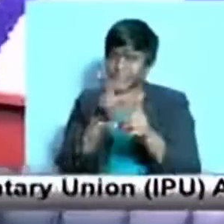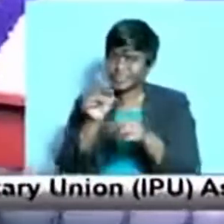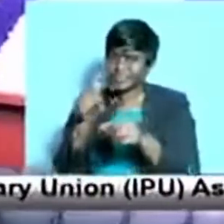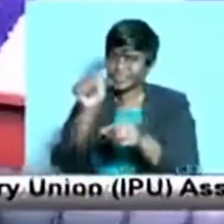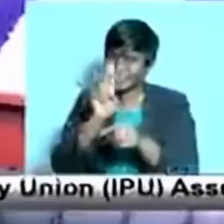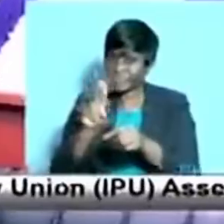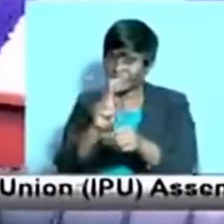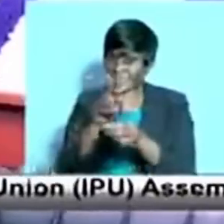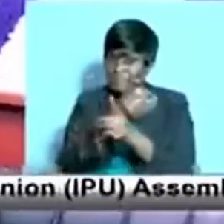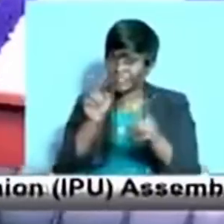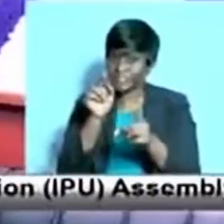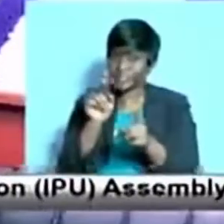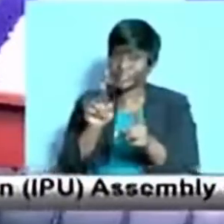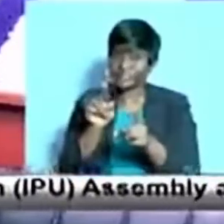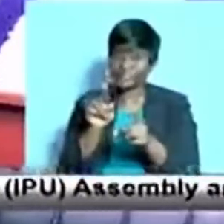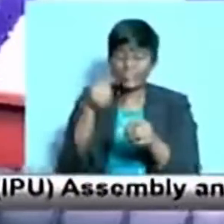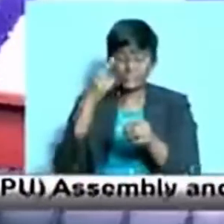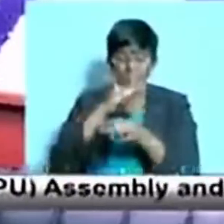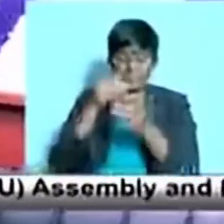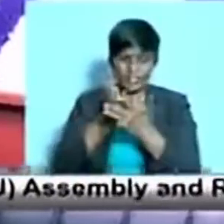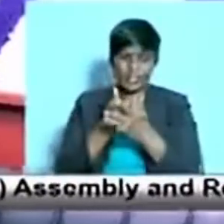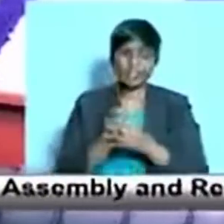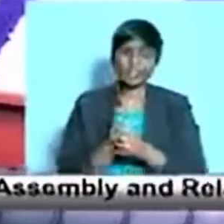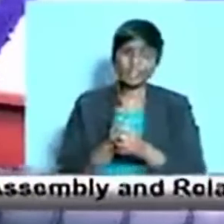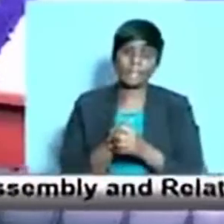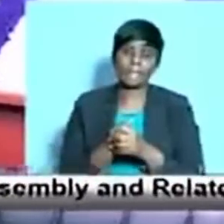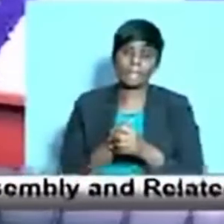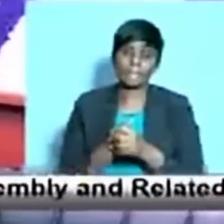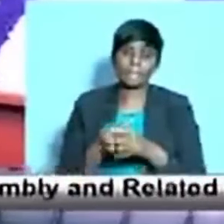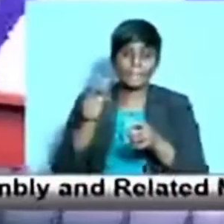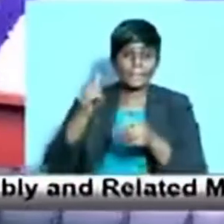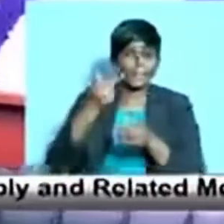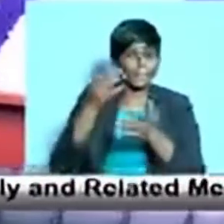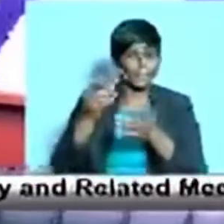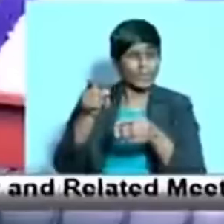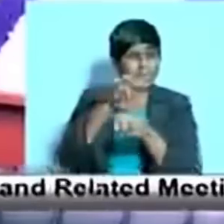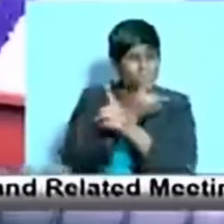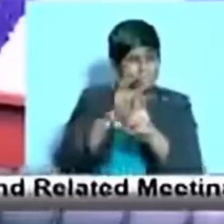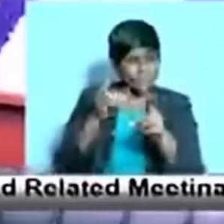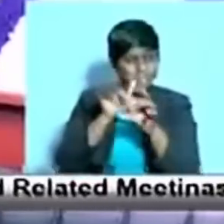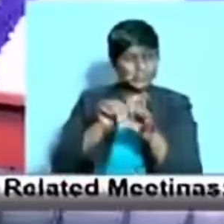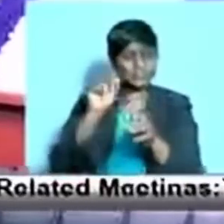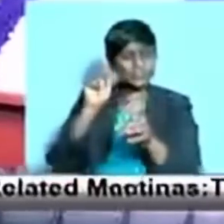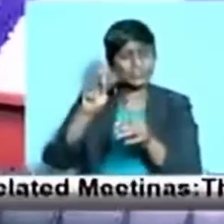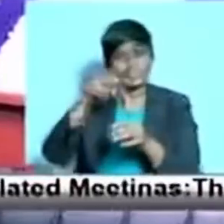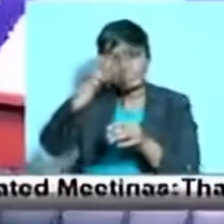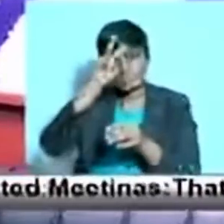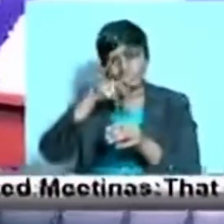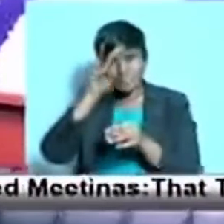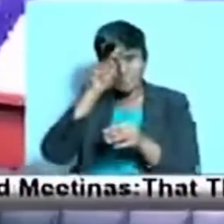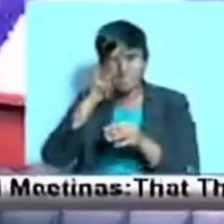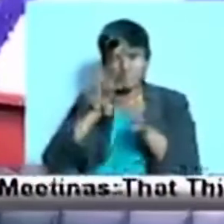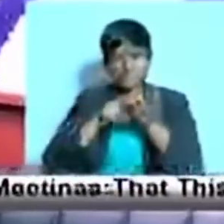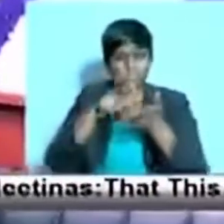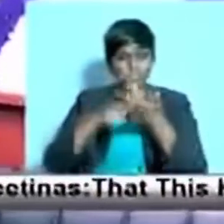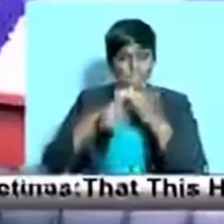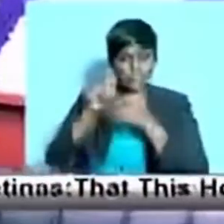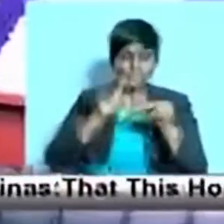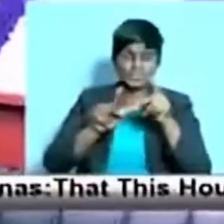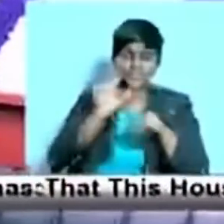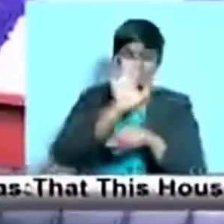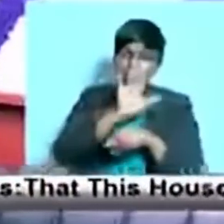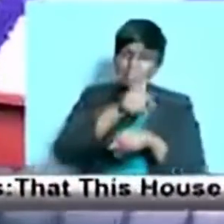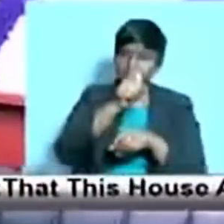democracy for all? Did the democracy in Kabushi represent what the people